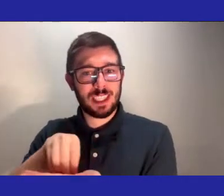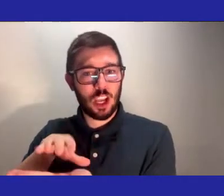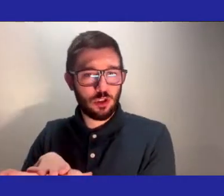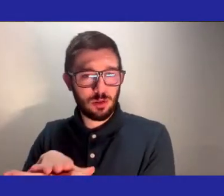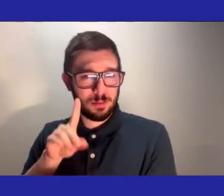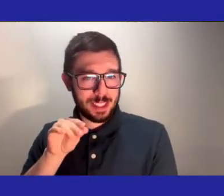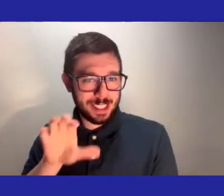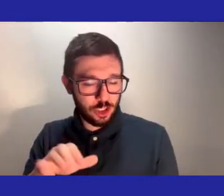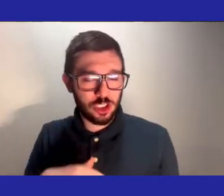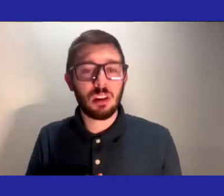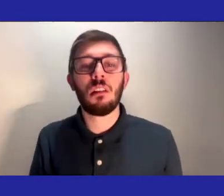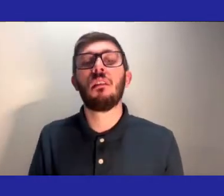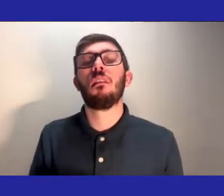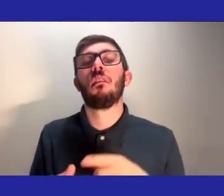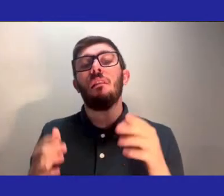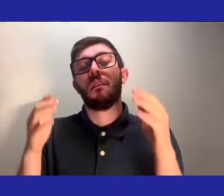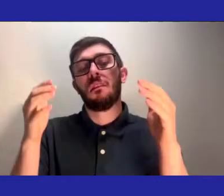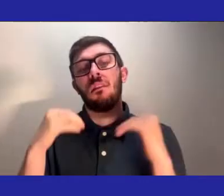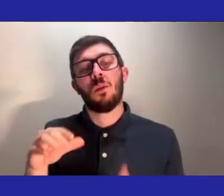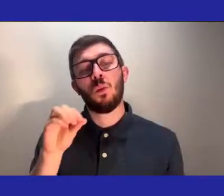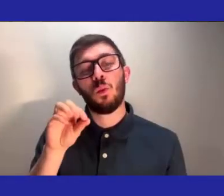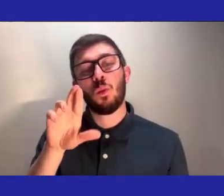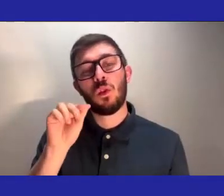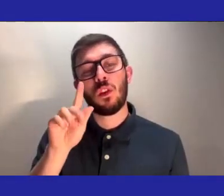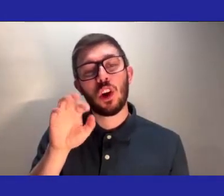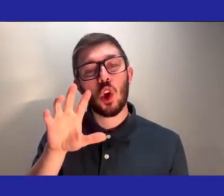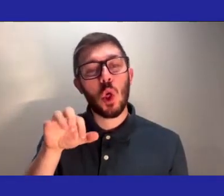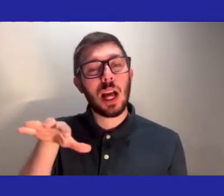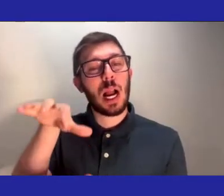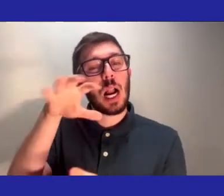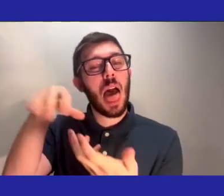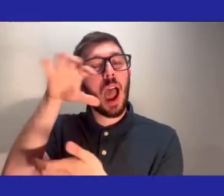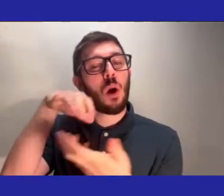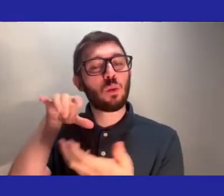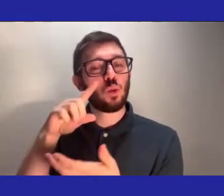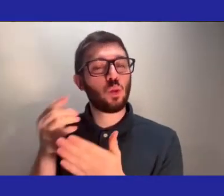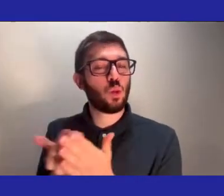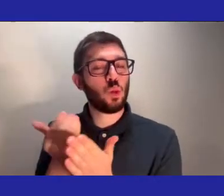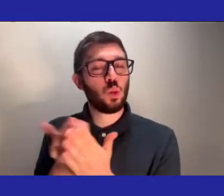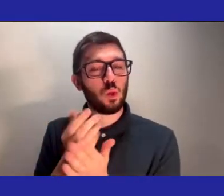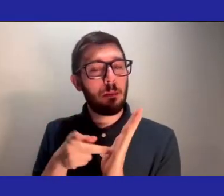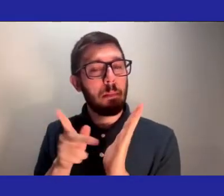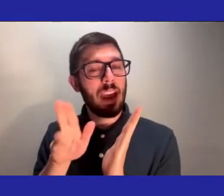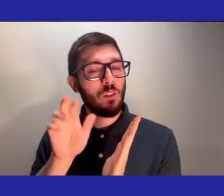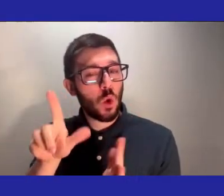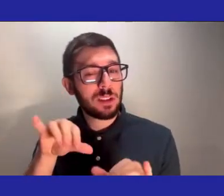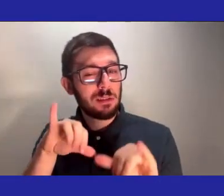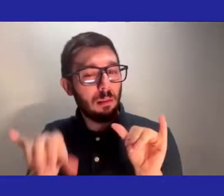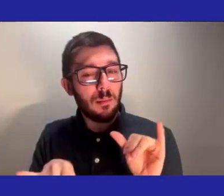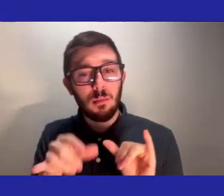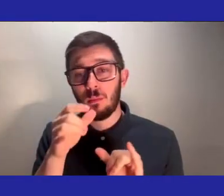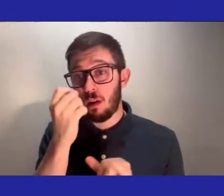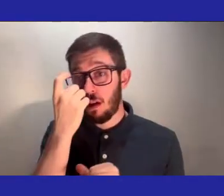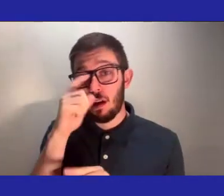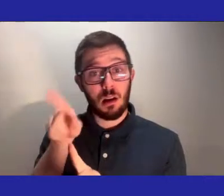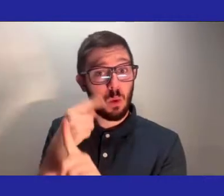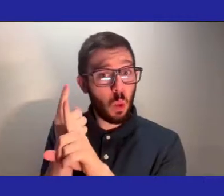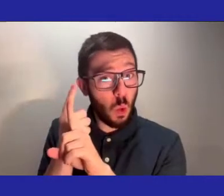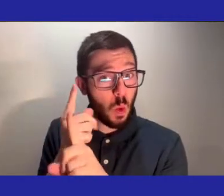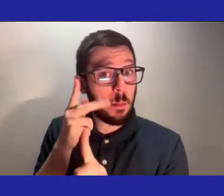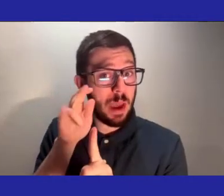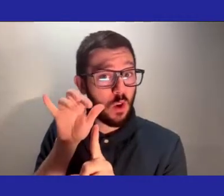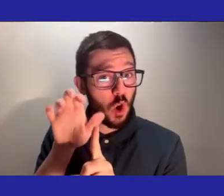Here, Oracle Cloud, which is, as you all know, is the new payroll system, but it's not just payroll. This is also going to, it's